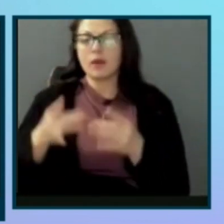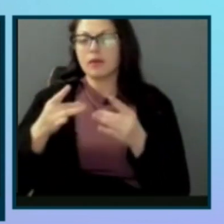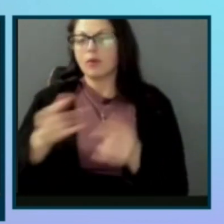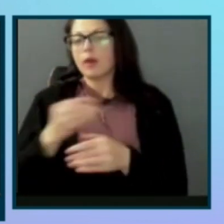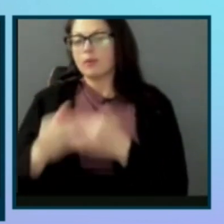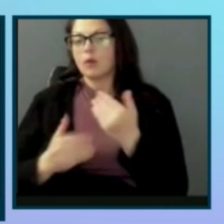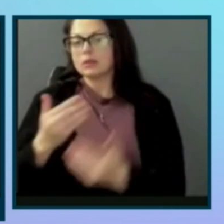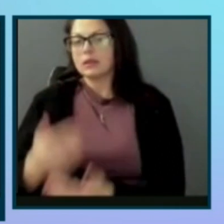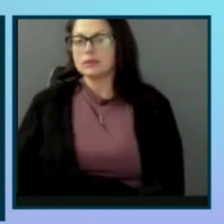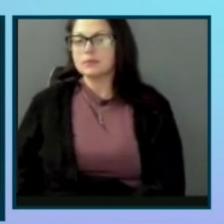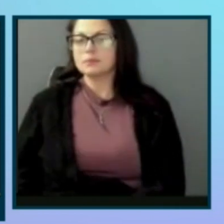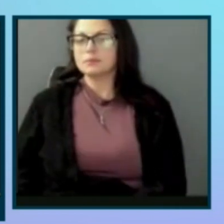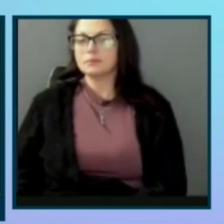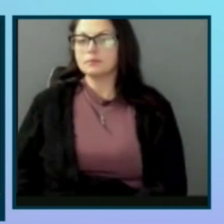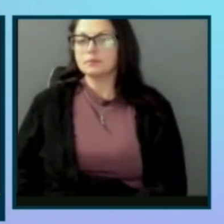process.